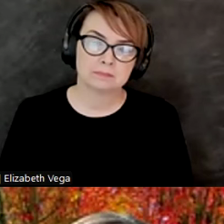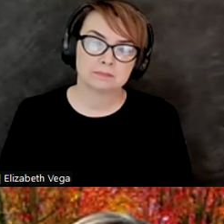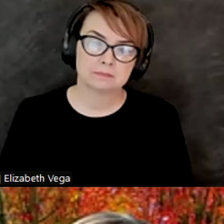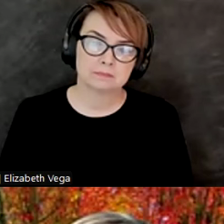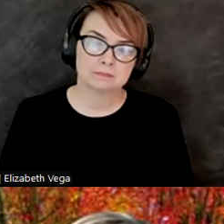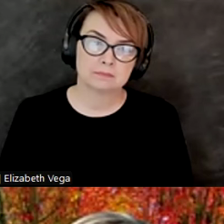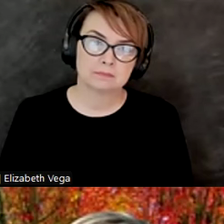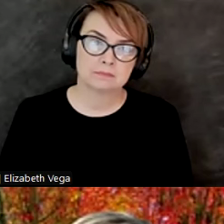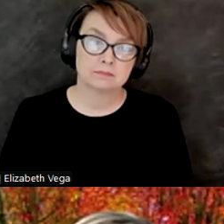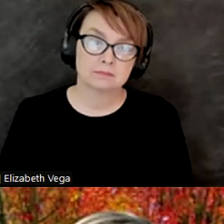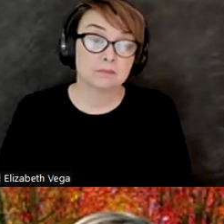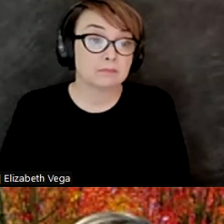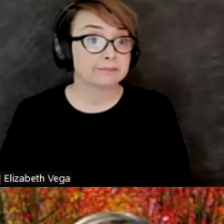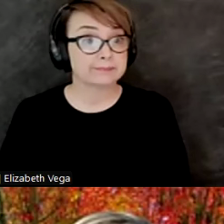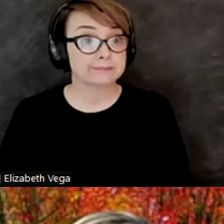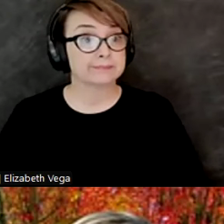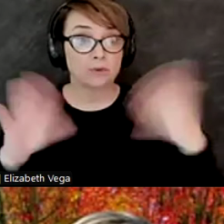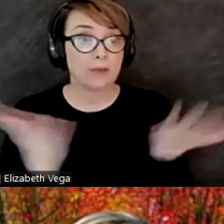Okay. Well,